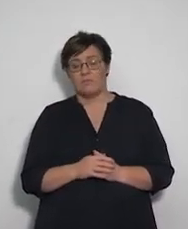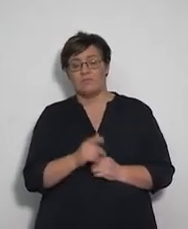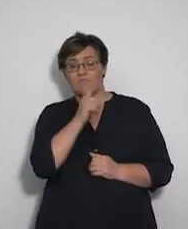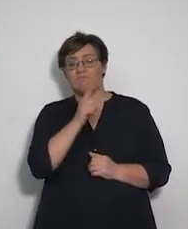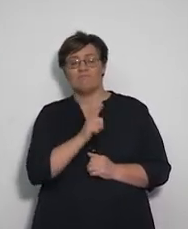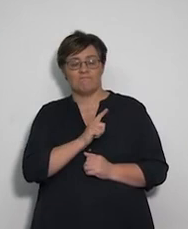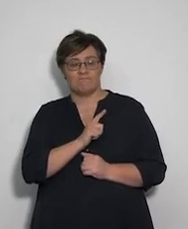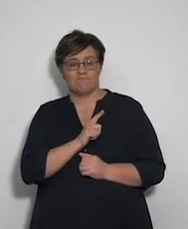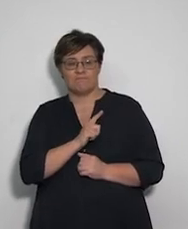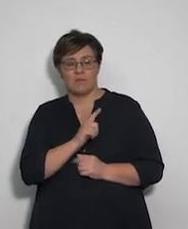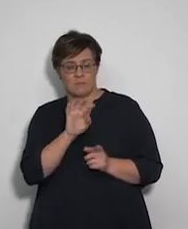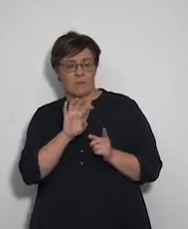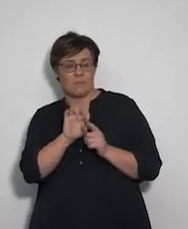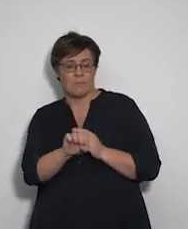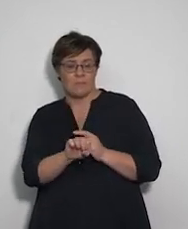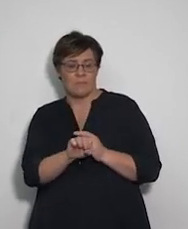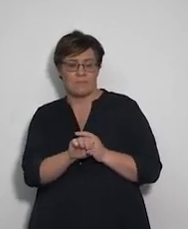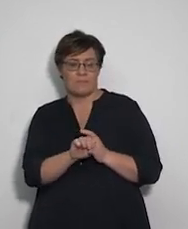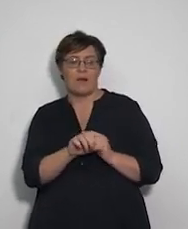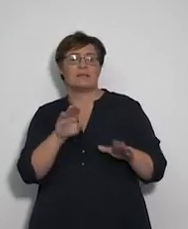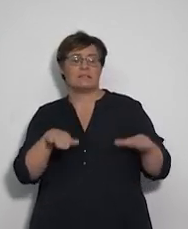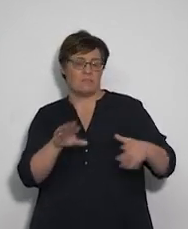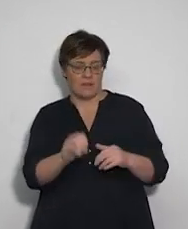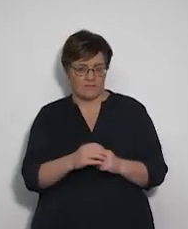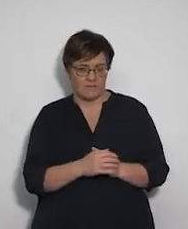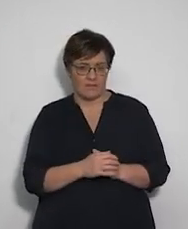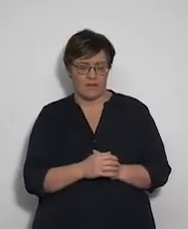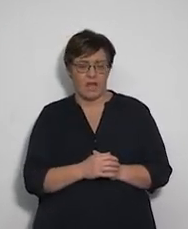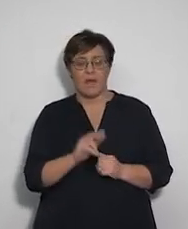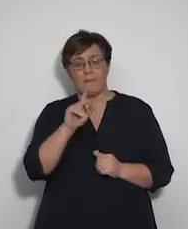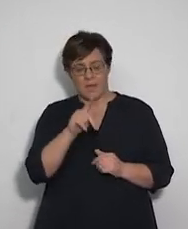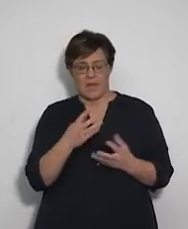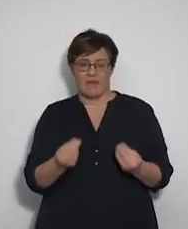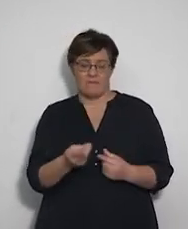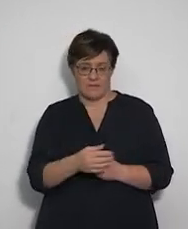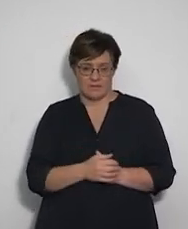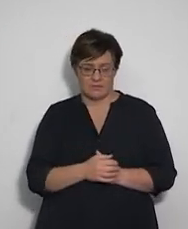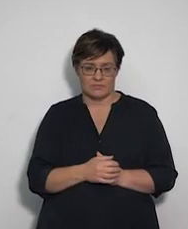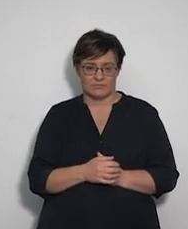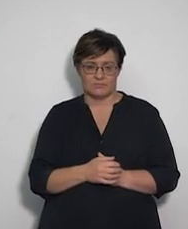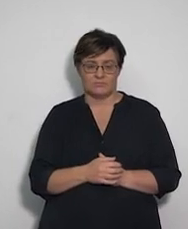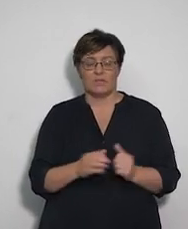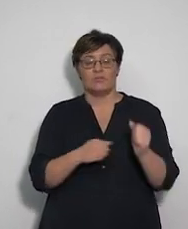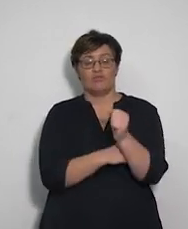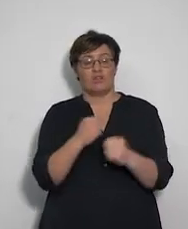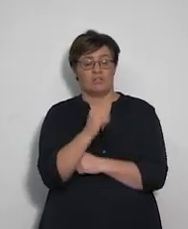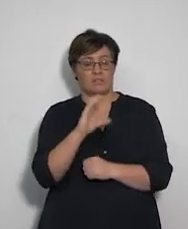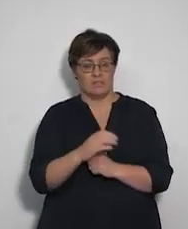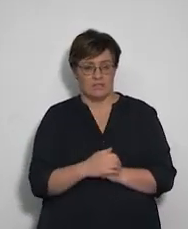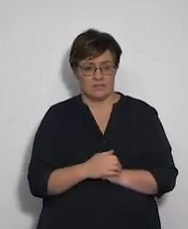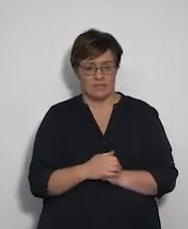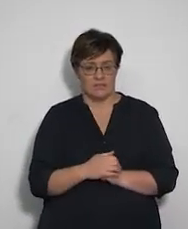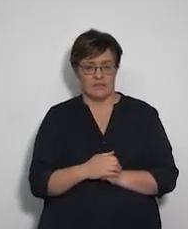that tells us that you've recognized that they are similar and that there is a pair of them. Structure